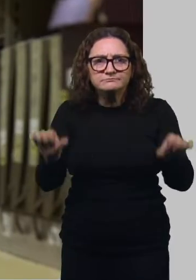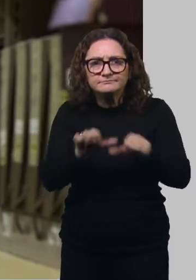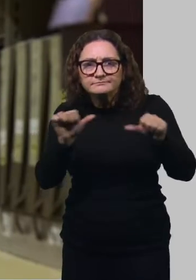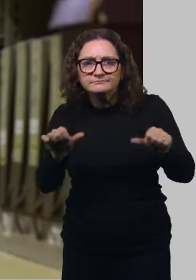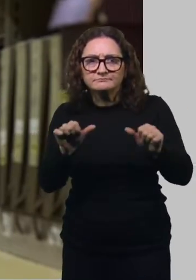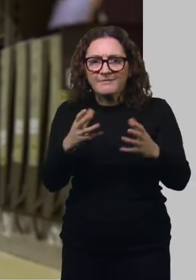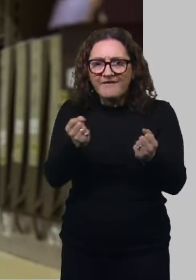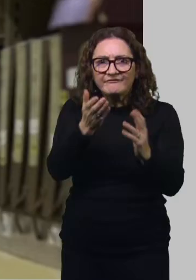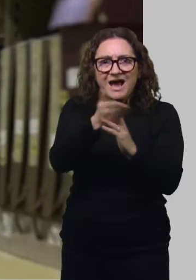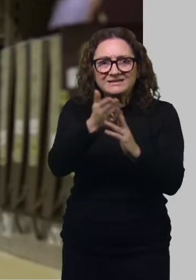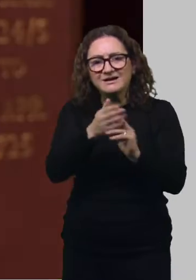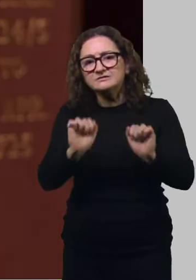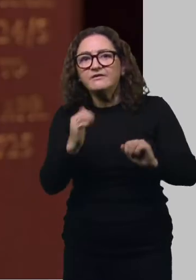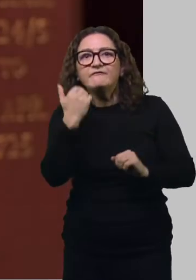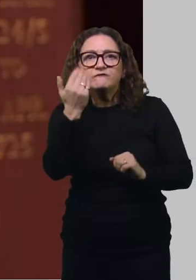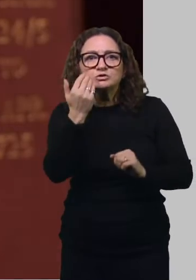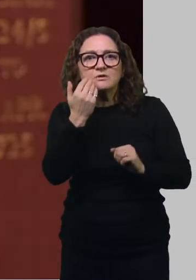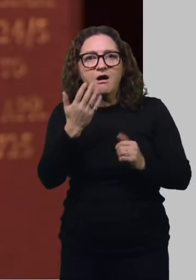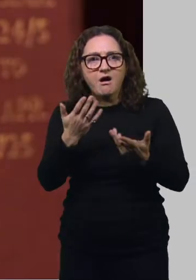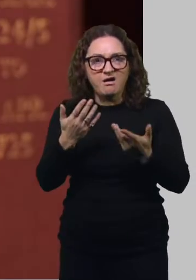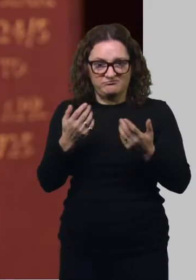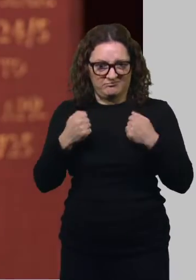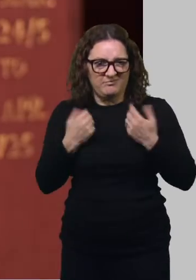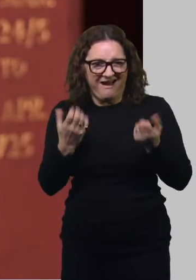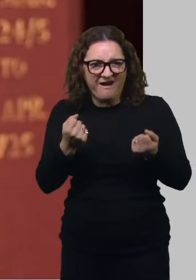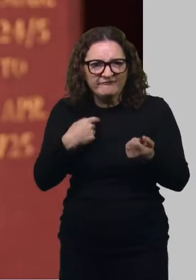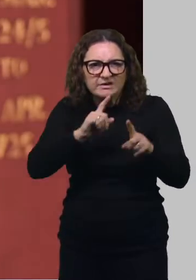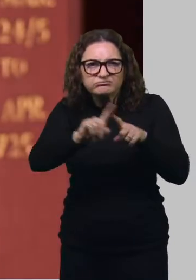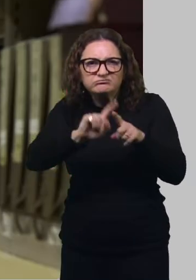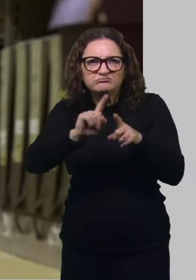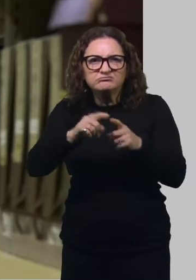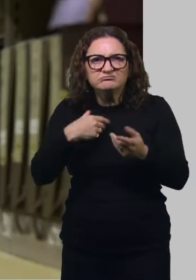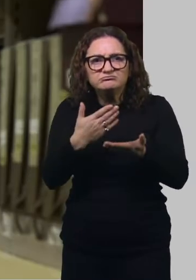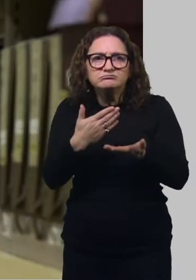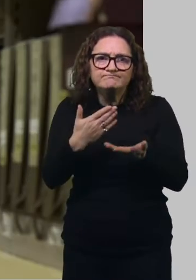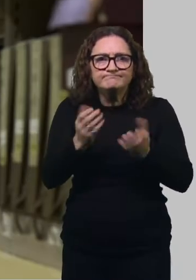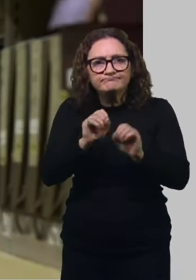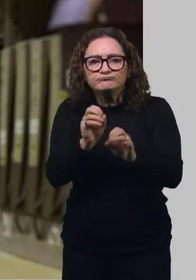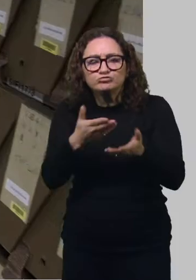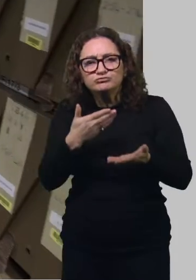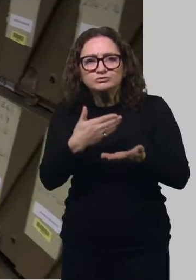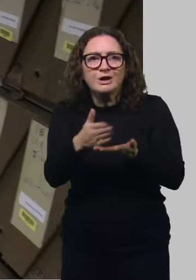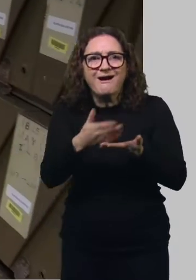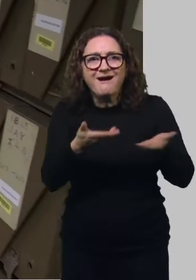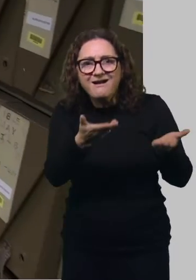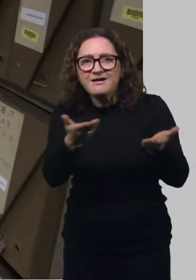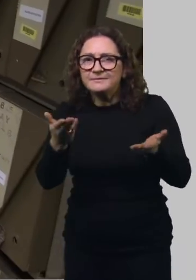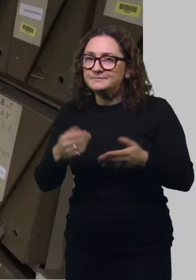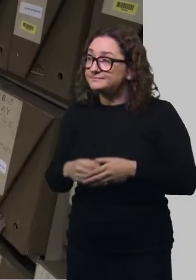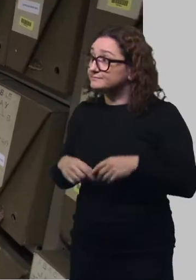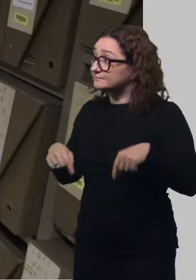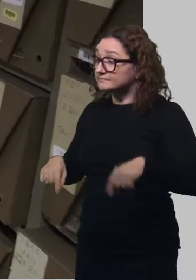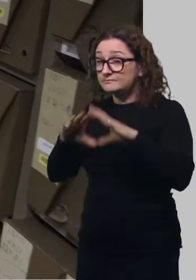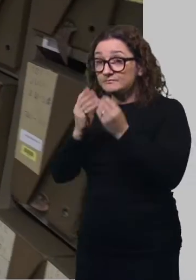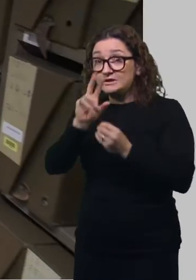is accessible now and in the future by managing a series of conservation and preservation activities. We are